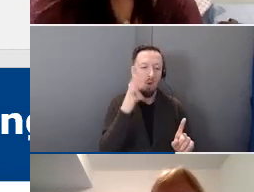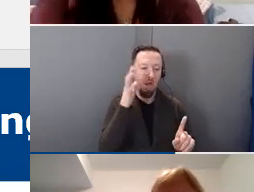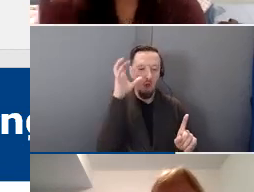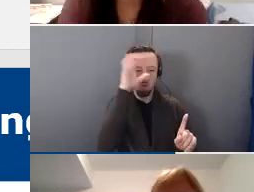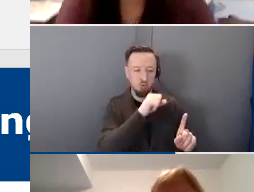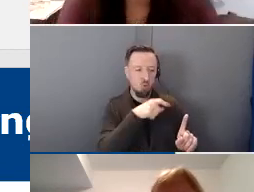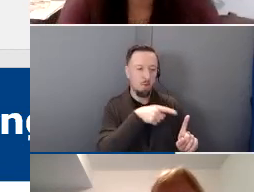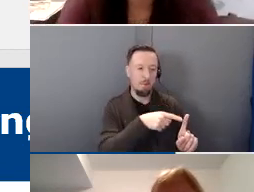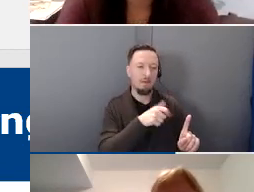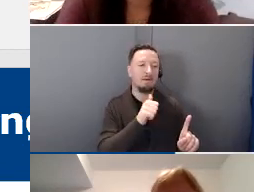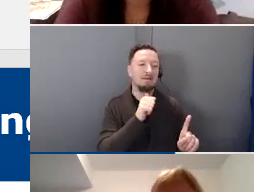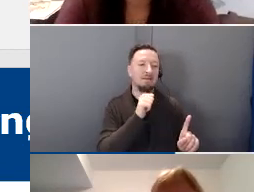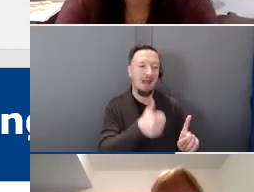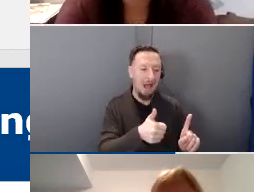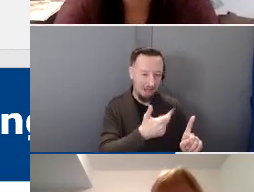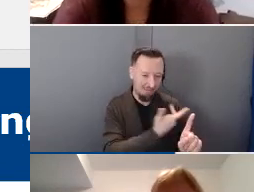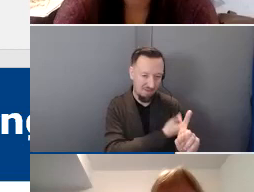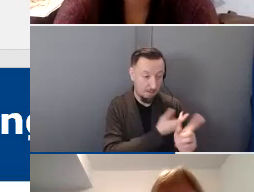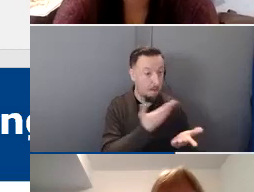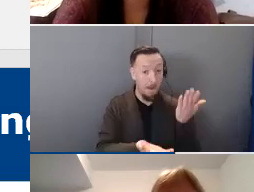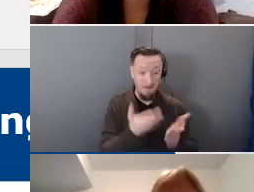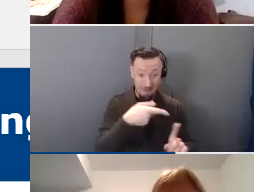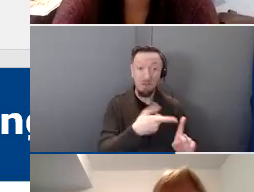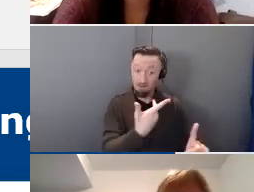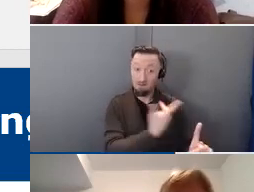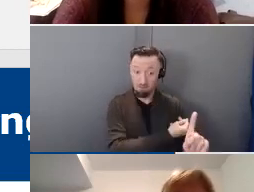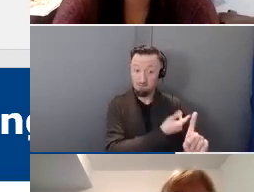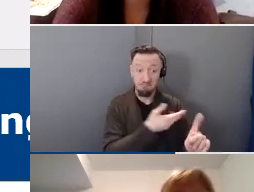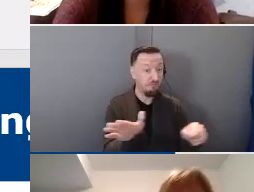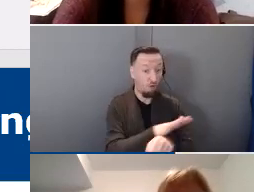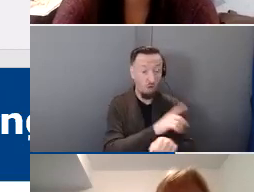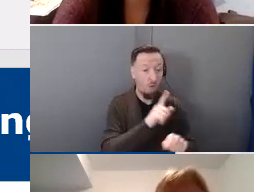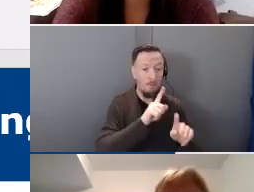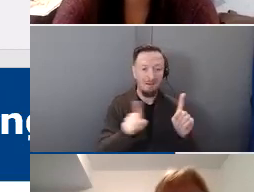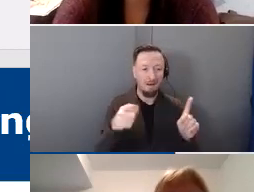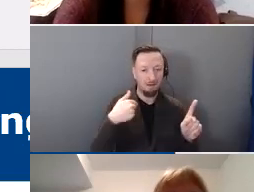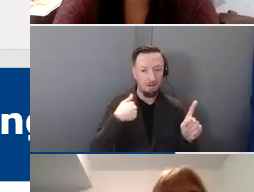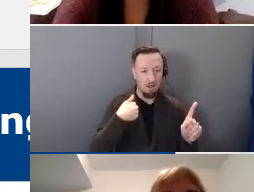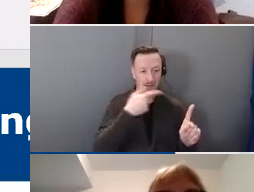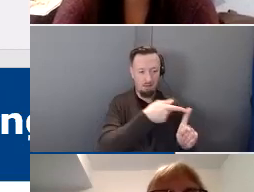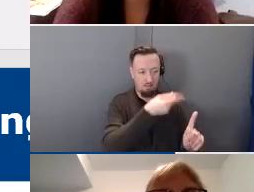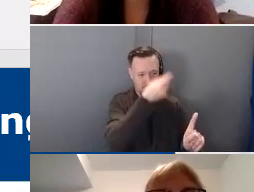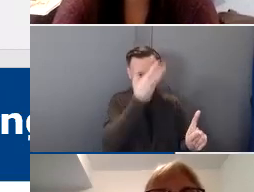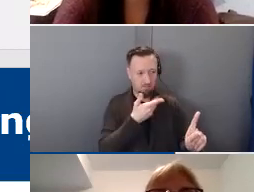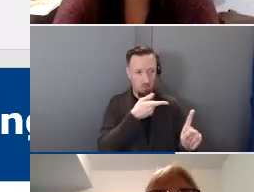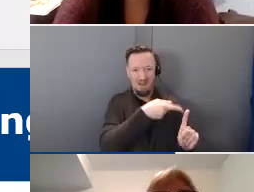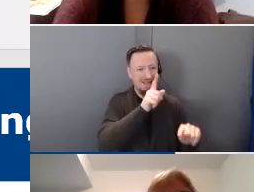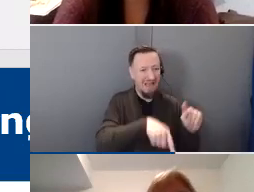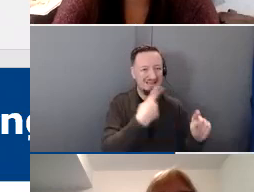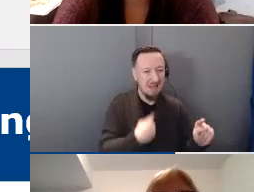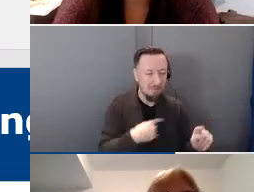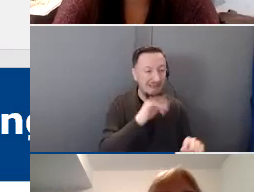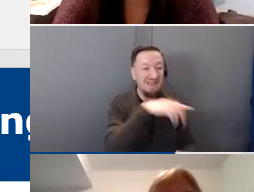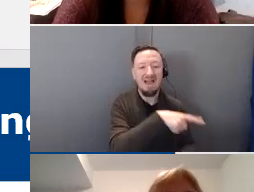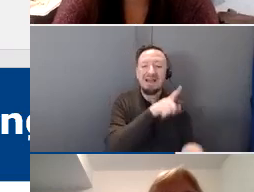under vaccinated then. They could be totally vaccinated. We just are either unable to determine it because they can't